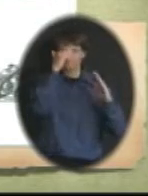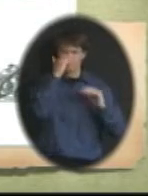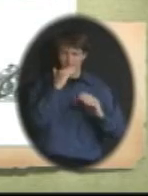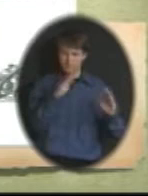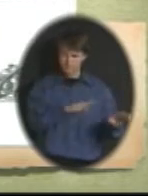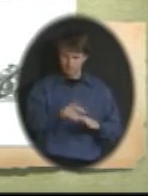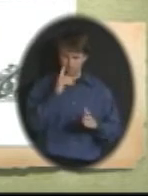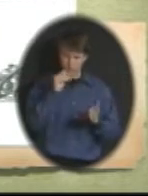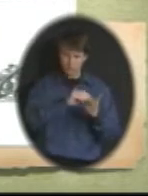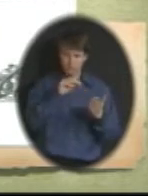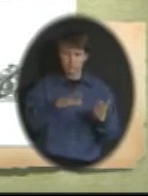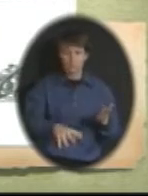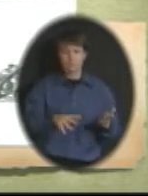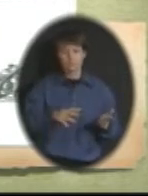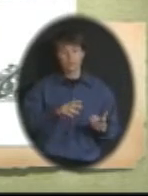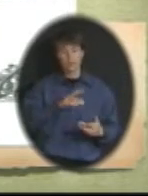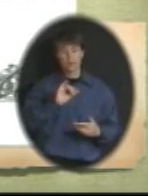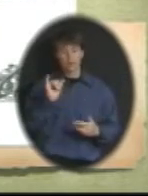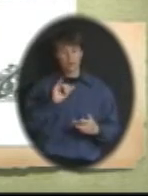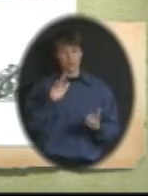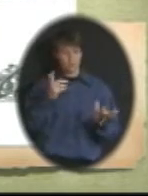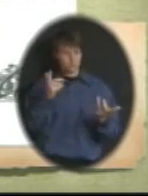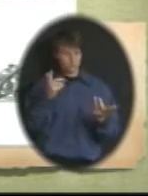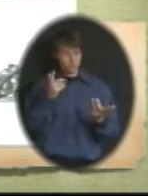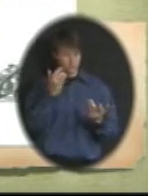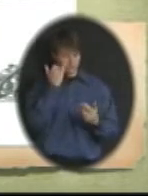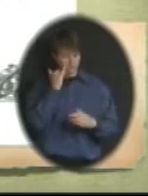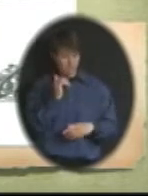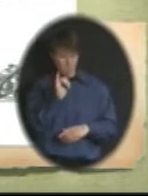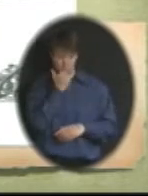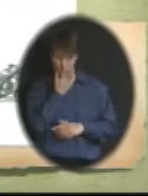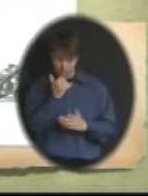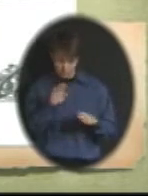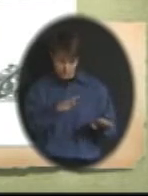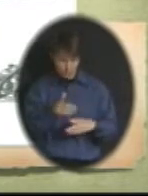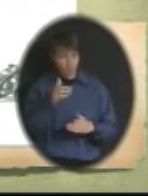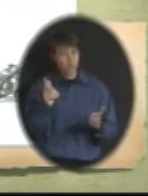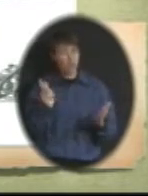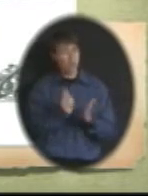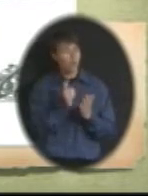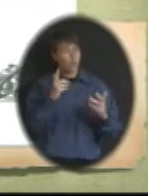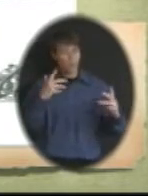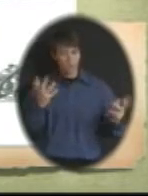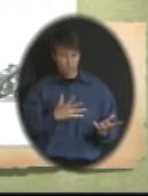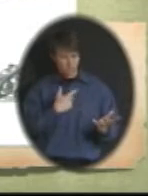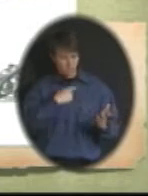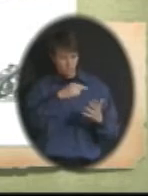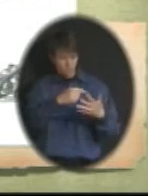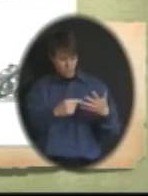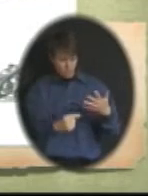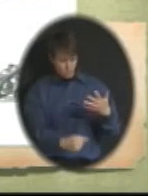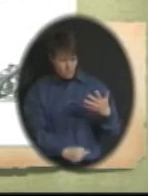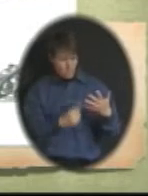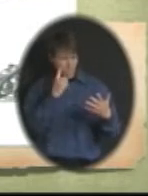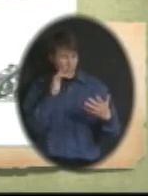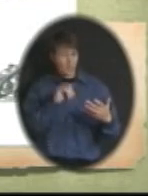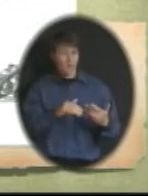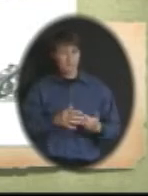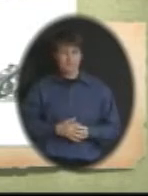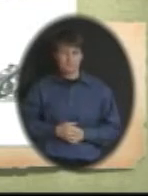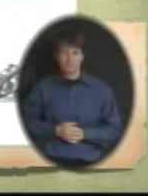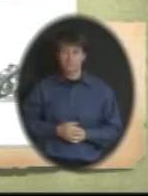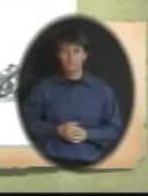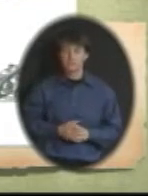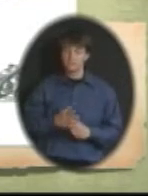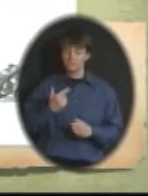students, and violations of inappropriate behavior. It lays out the consequences and administrative options for that. What we believe